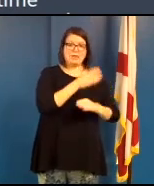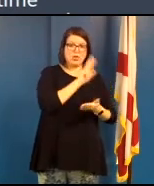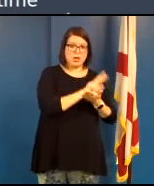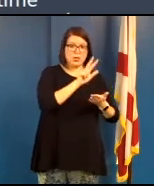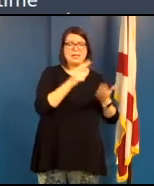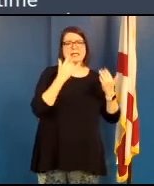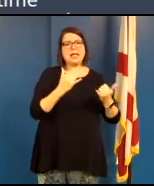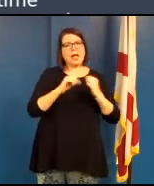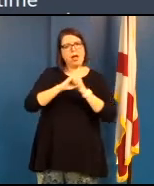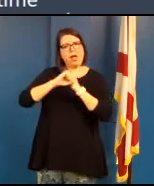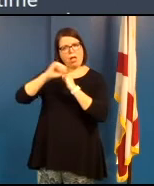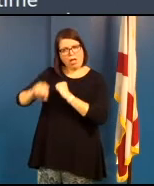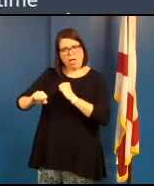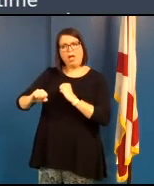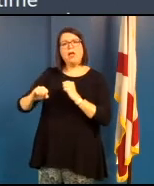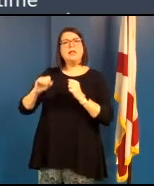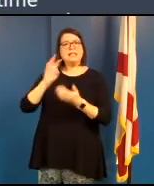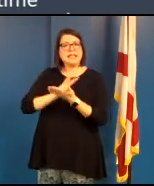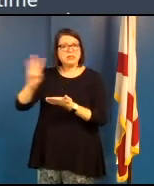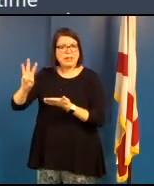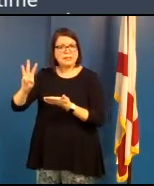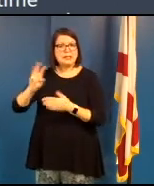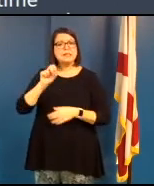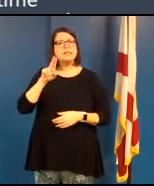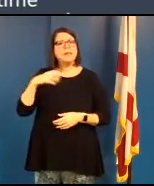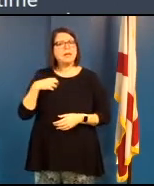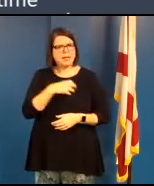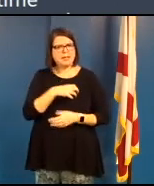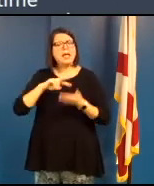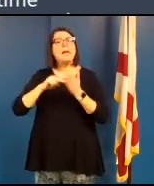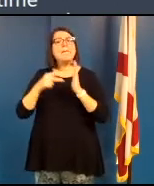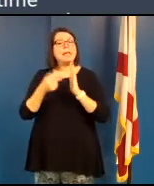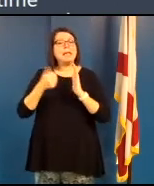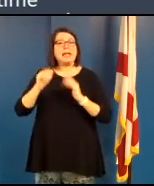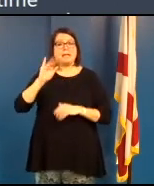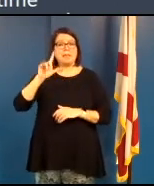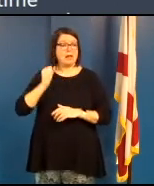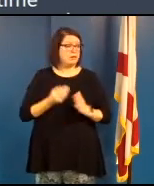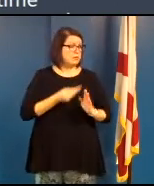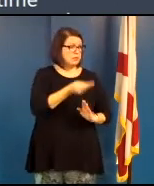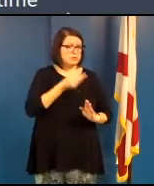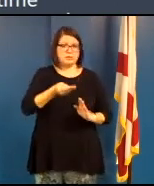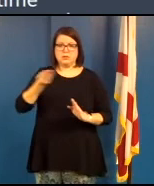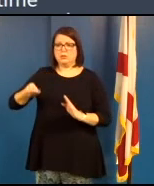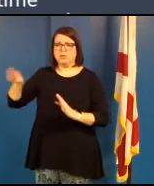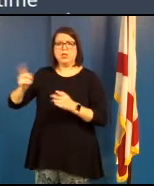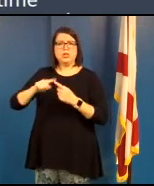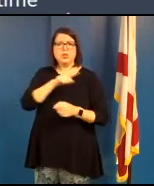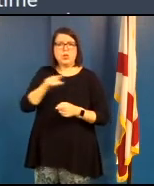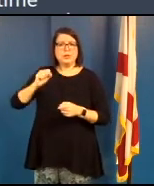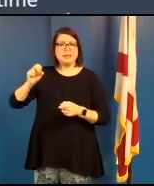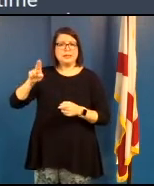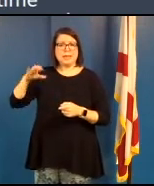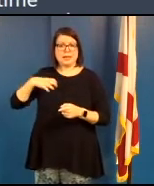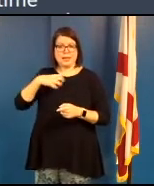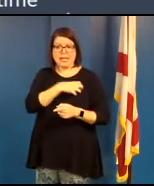So they'll be able to meet a lot longer into session, those subcommittees. So bills before, you're paying attention to them saying, they're not gonna get out